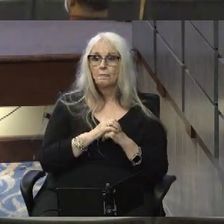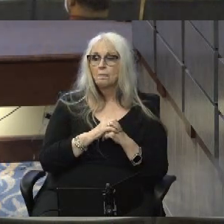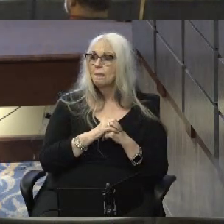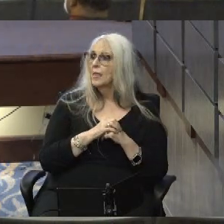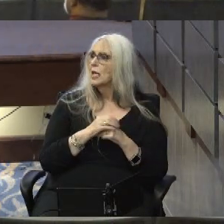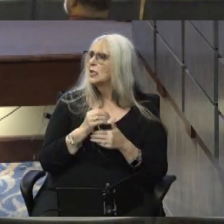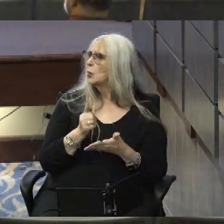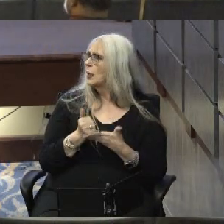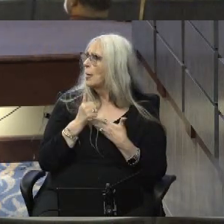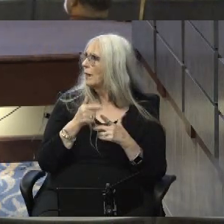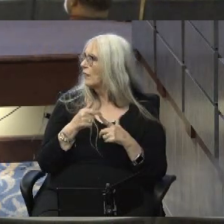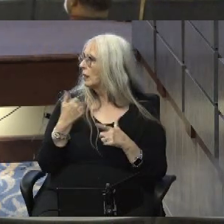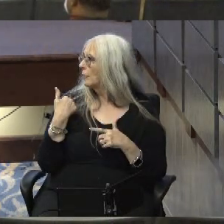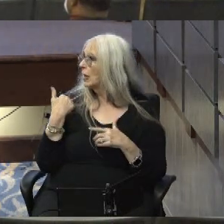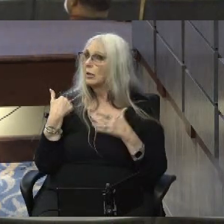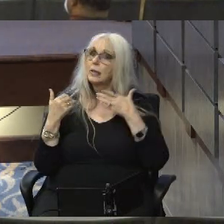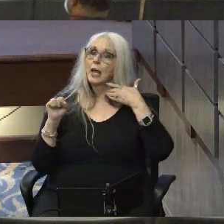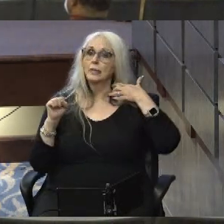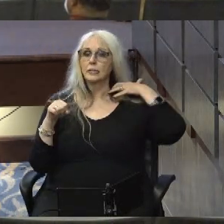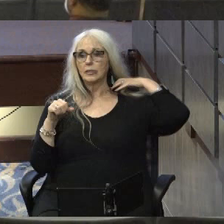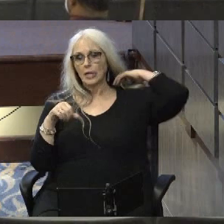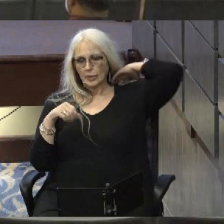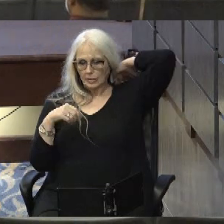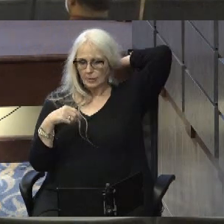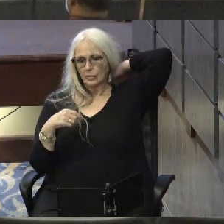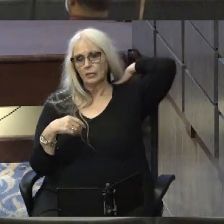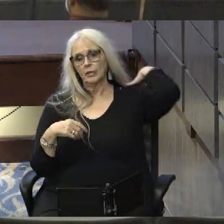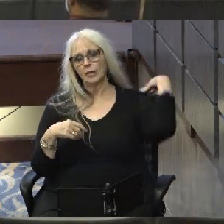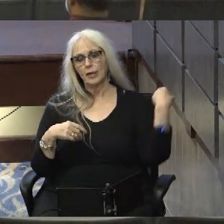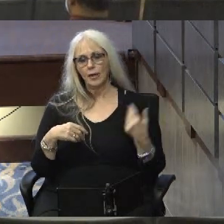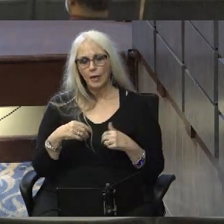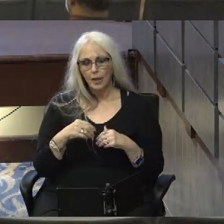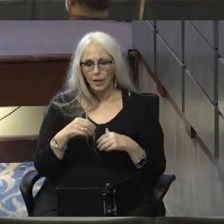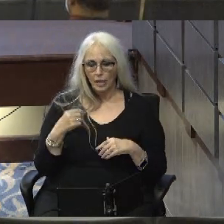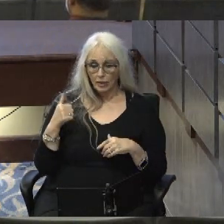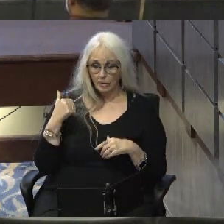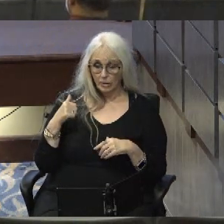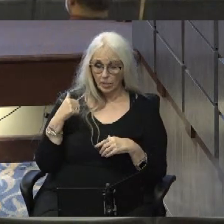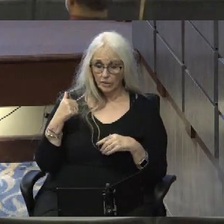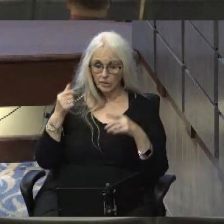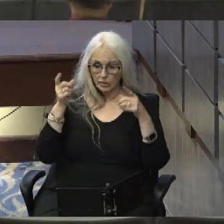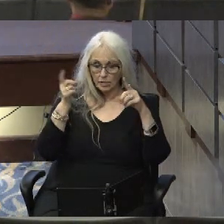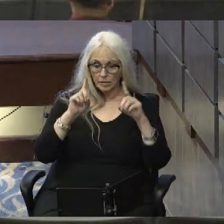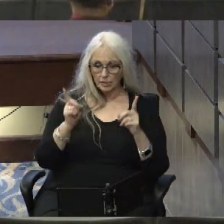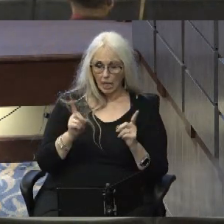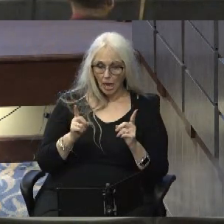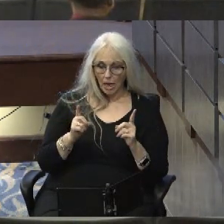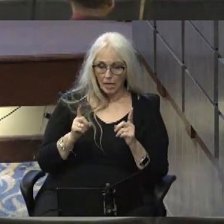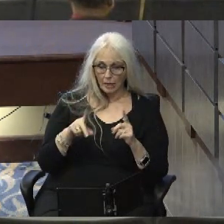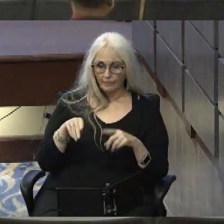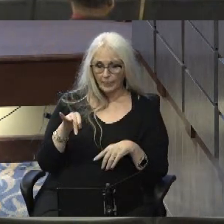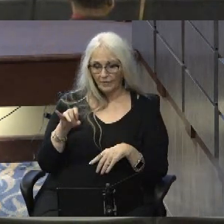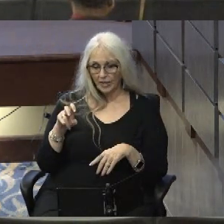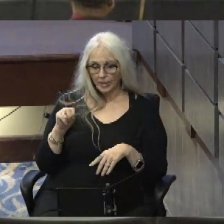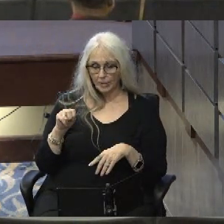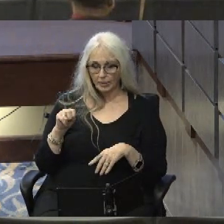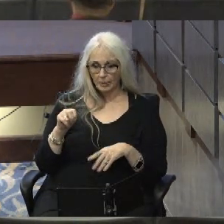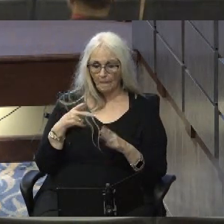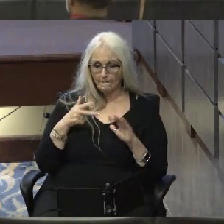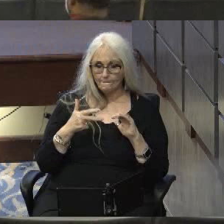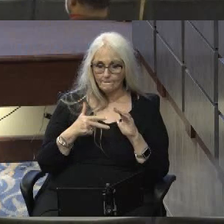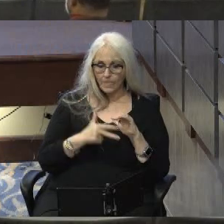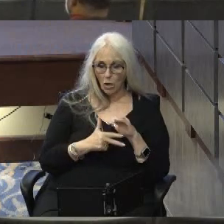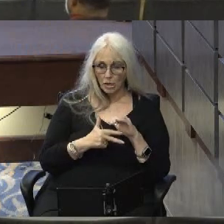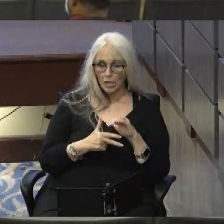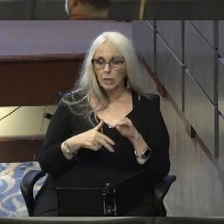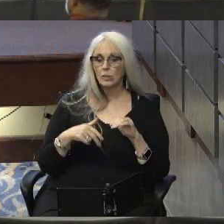back. All right, great. Yeah, there we go. Awesome. So this is a design update on the pavilion parking. This is going to be focused on the